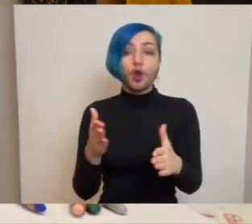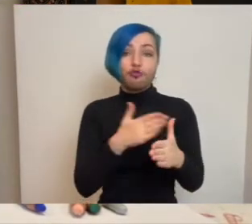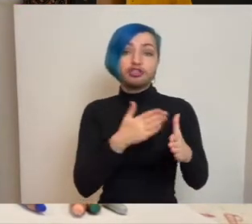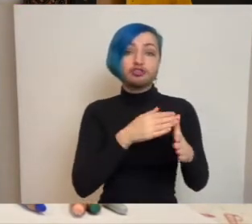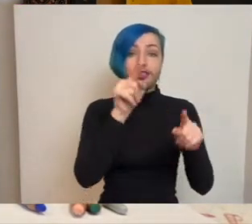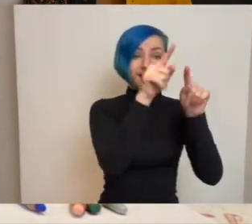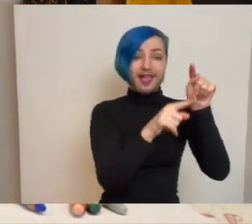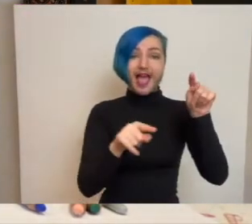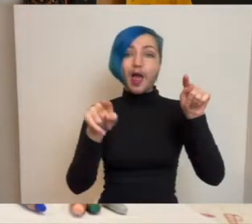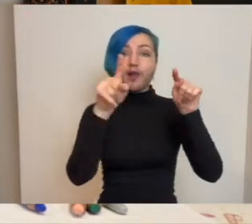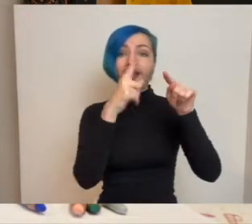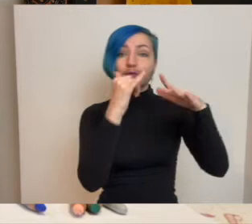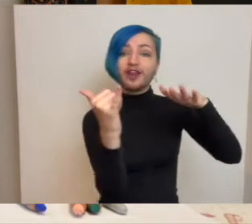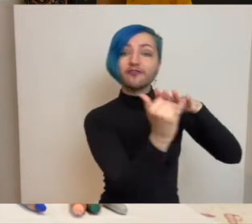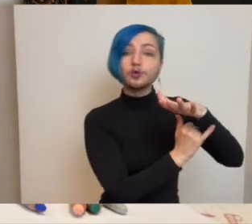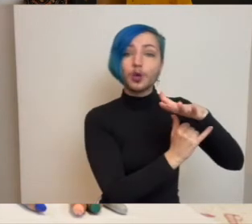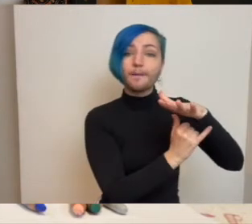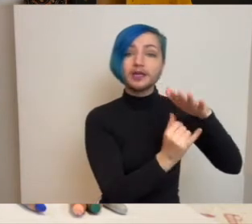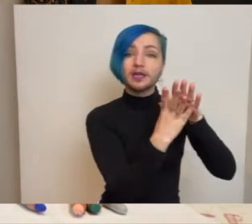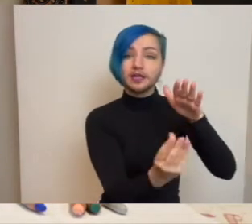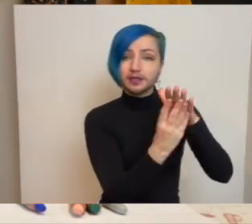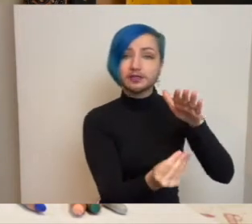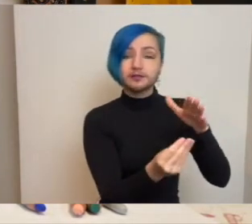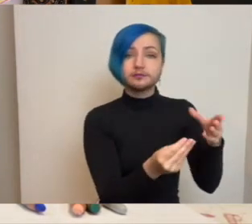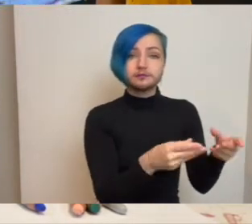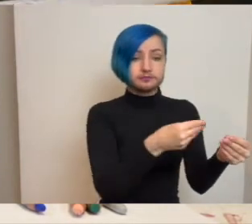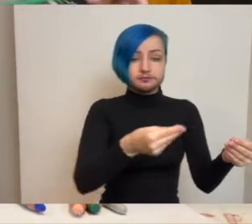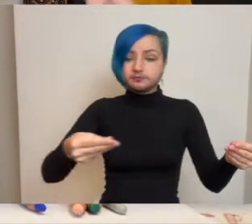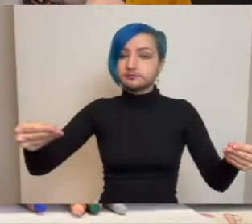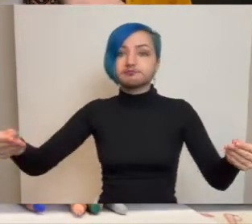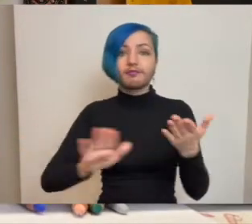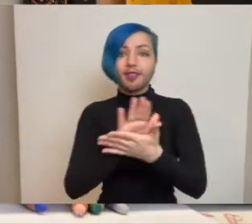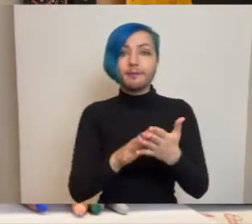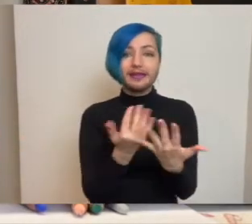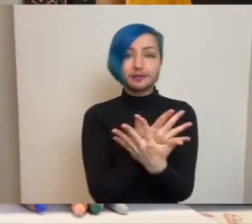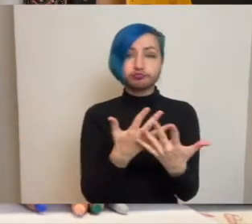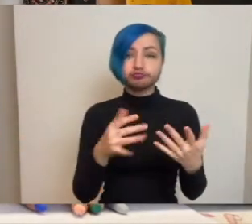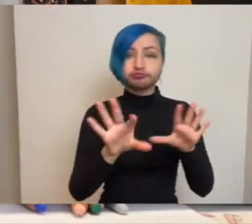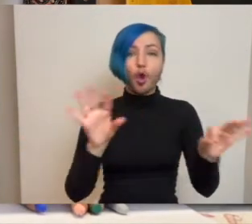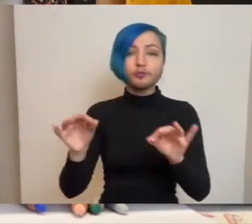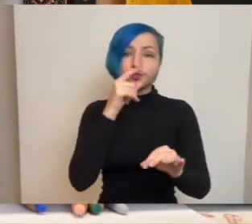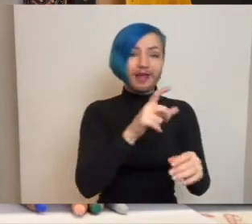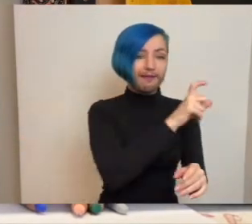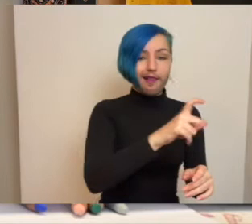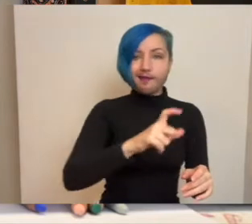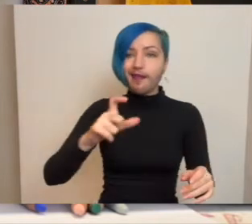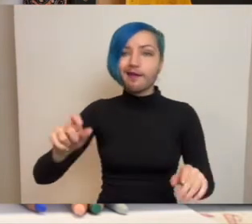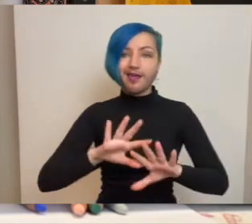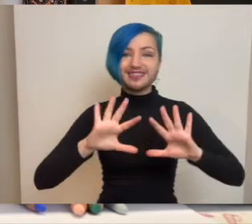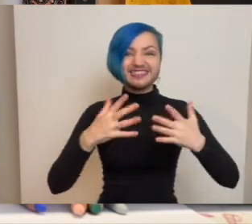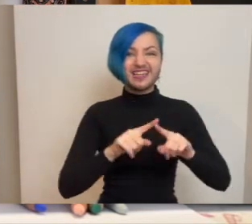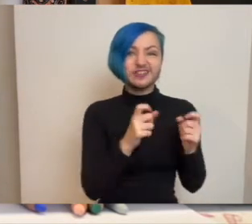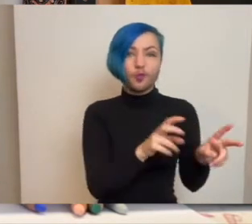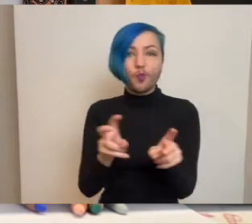your outline, like before you add the colours, then you have lots and lots of different options. Like you could do it 10